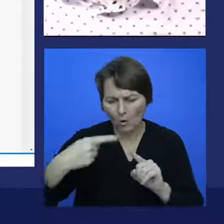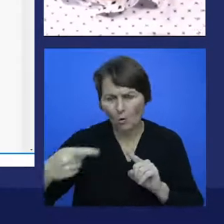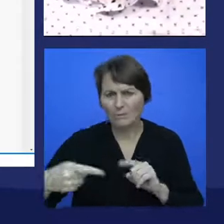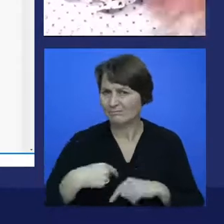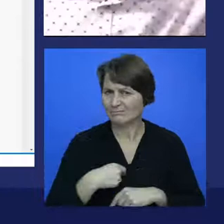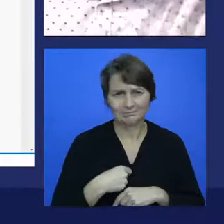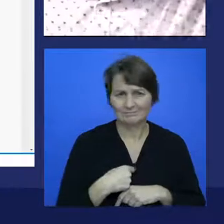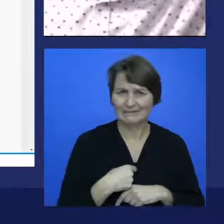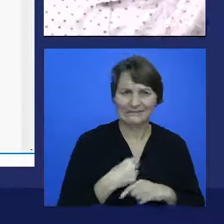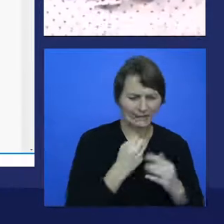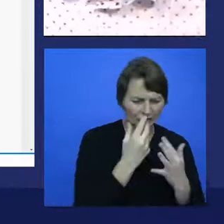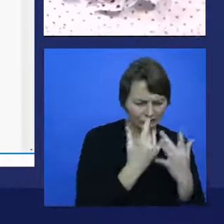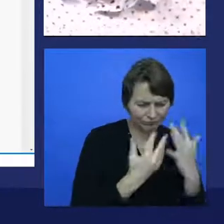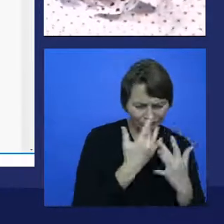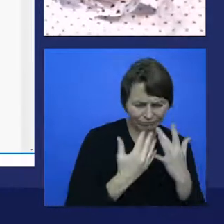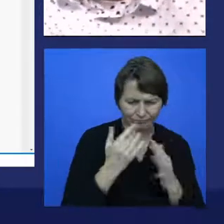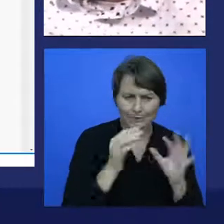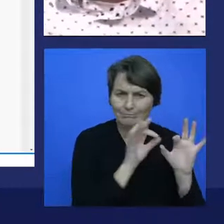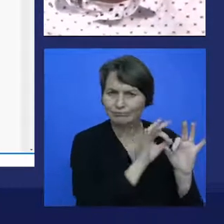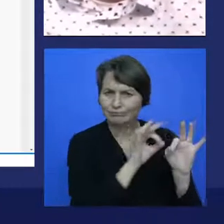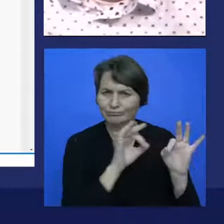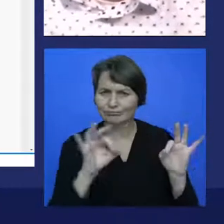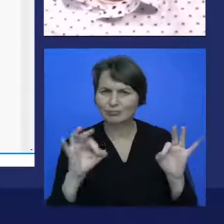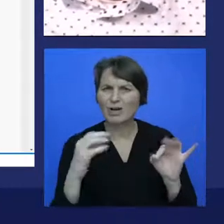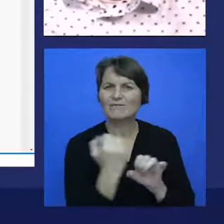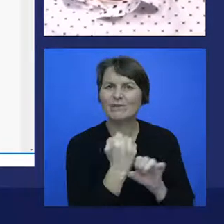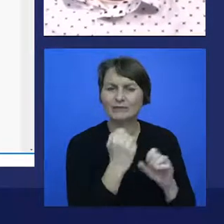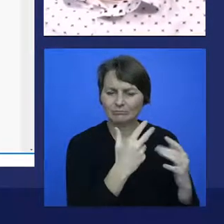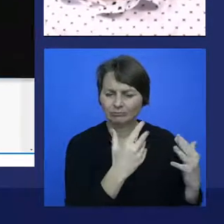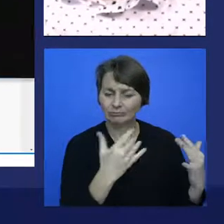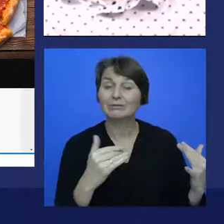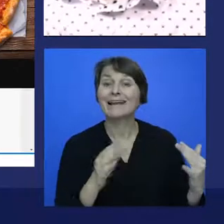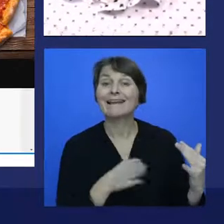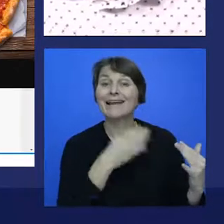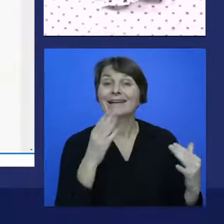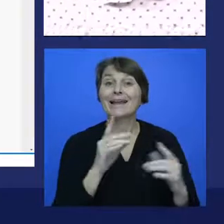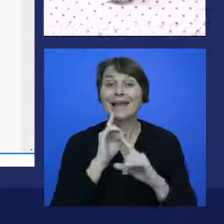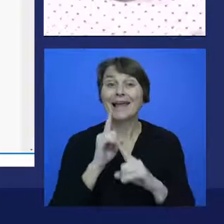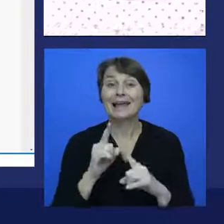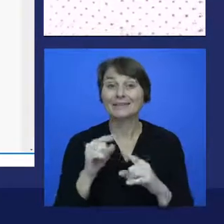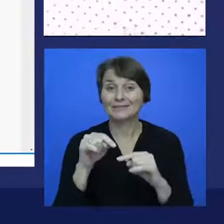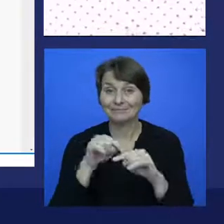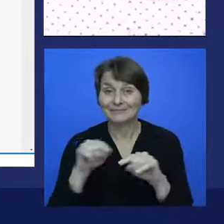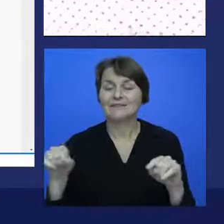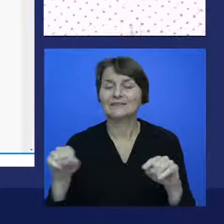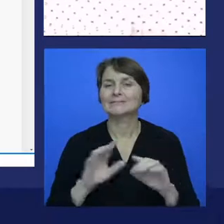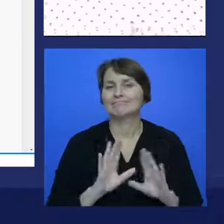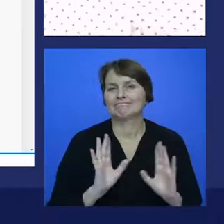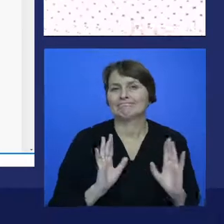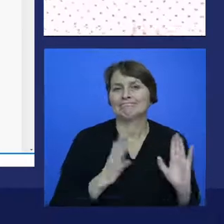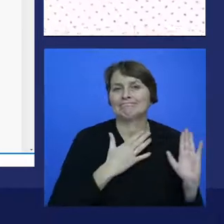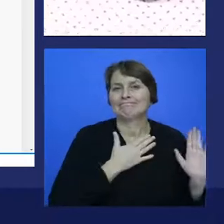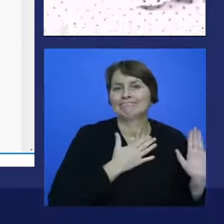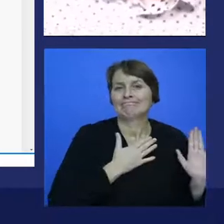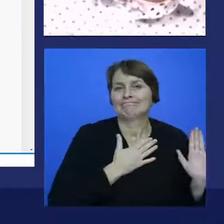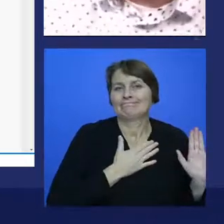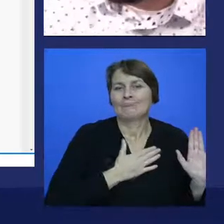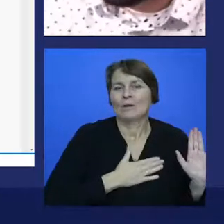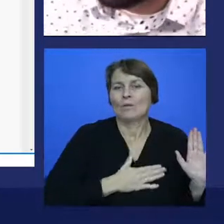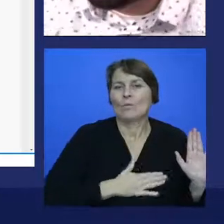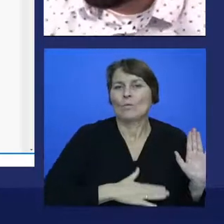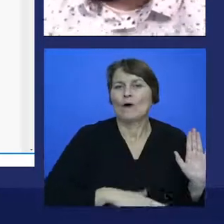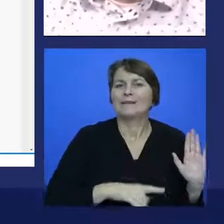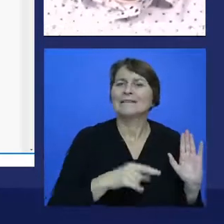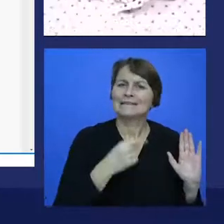ran functions over them, and did it deeply until it got to an answer at the bottom. And so that's why I don't like when we